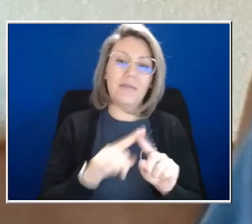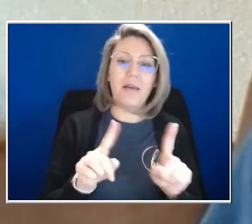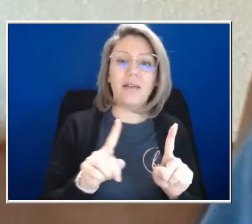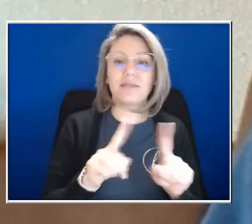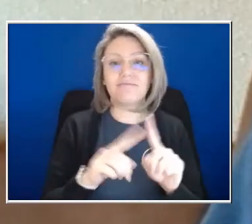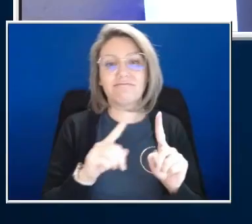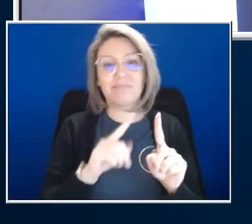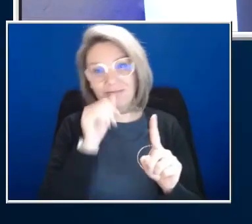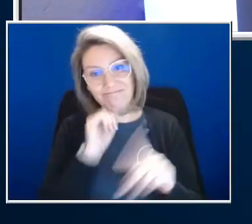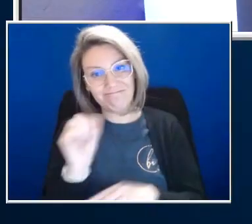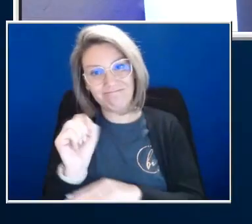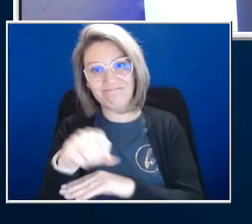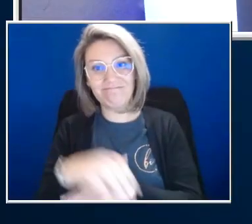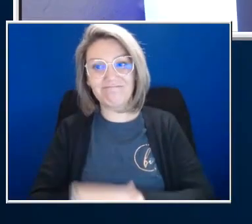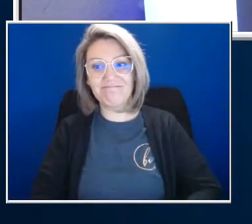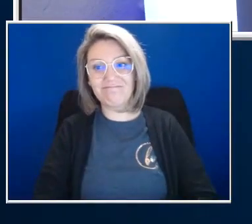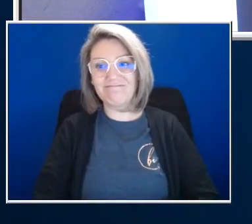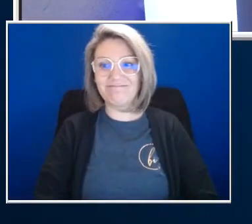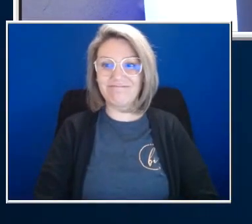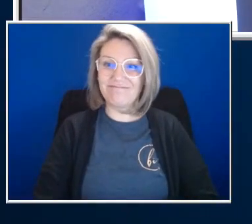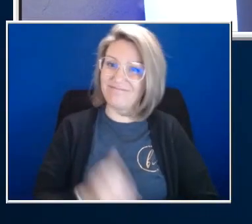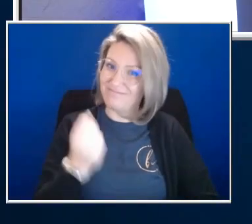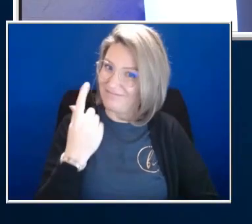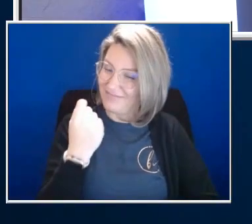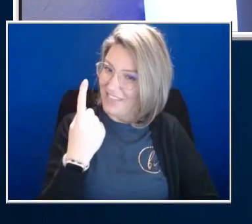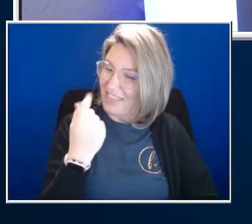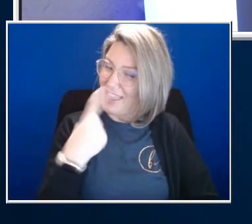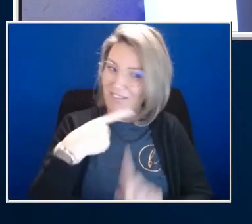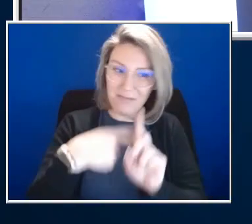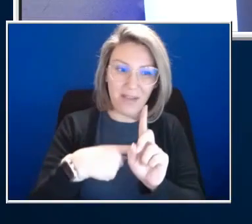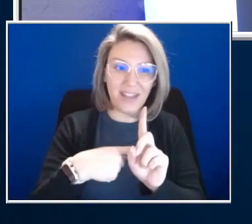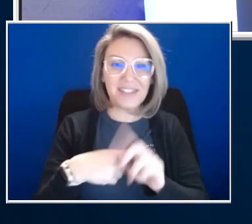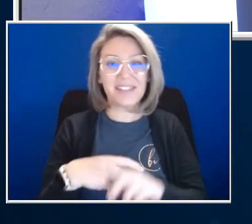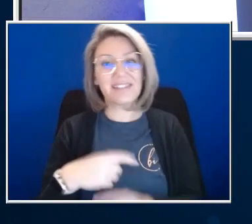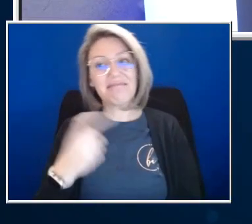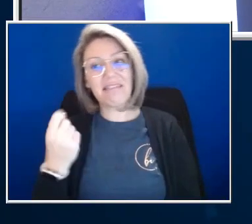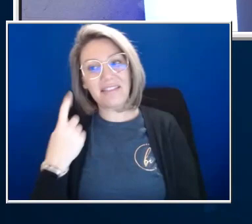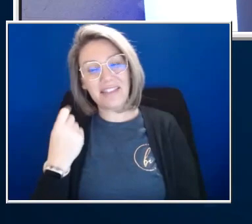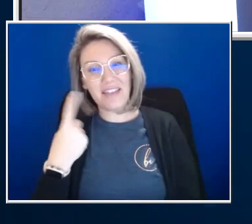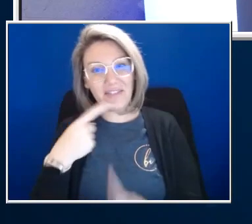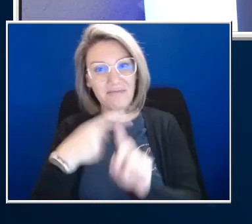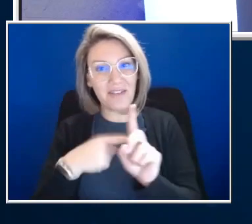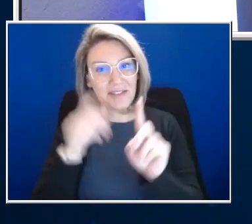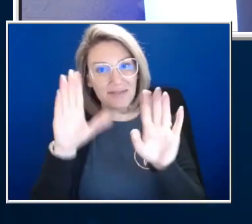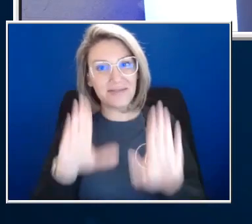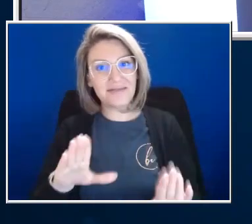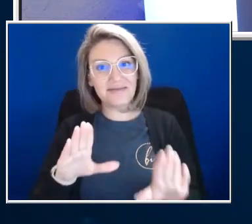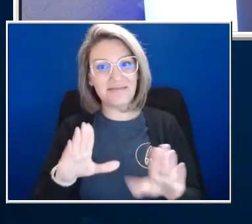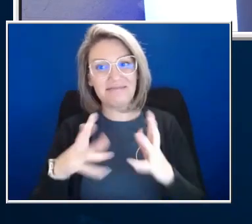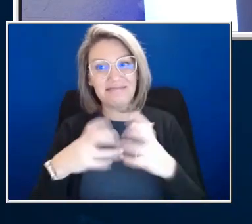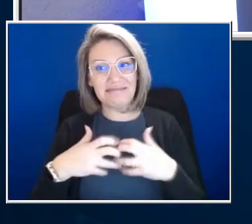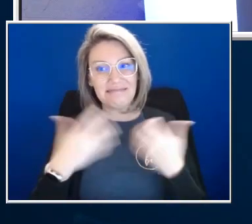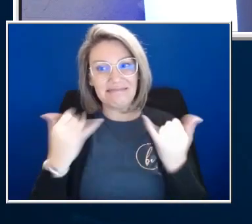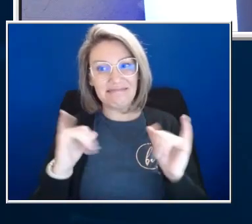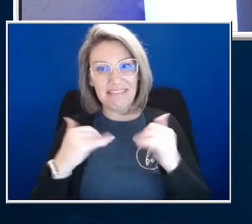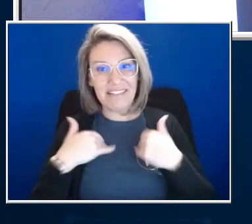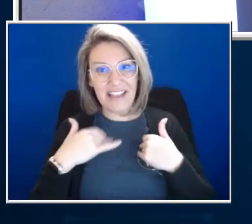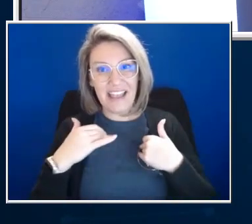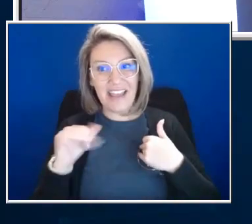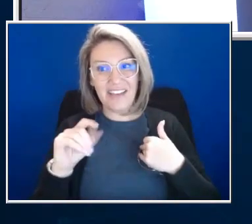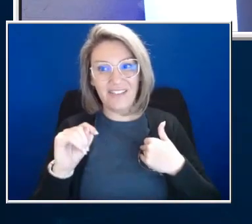So yeah, it was 11 months. 11 months. Yeah, 11 months with that wonderful device, and I still have it. It's buried in my